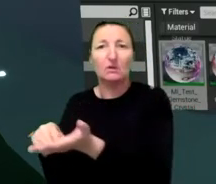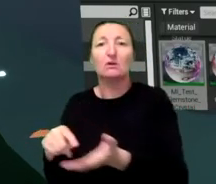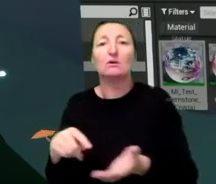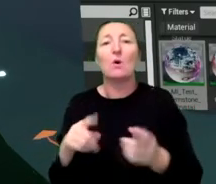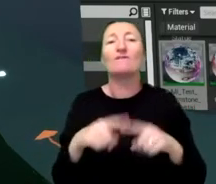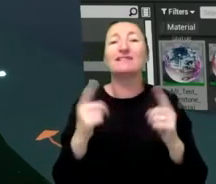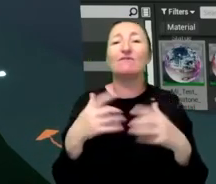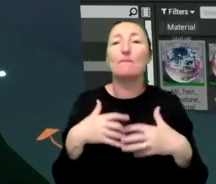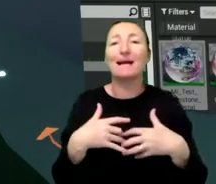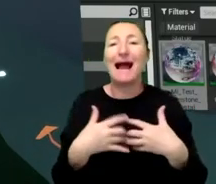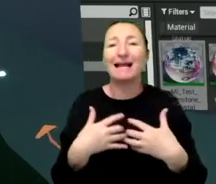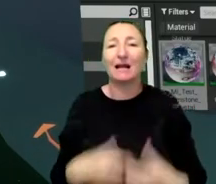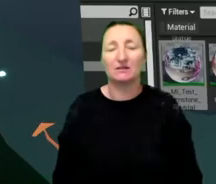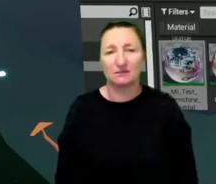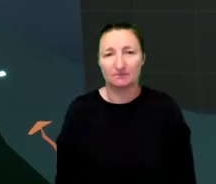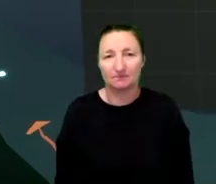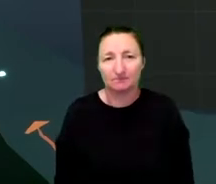Sorry, I'm getting distracted in the inventory.